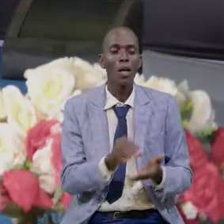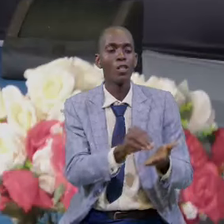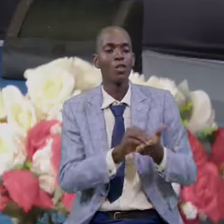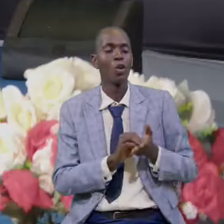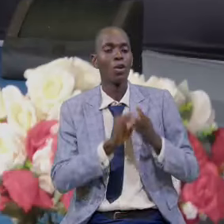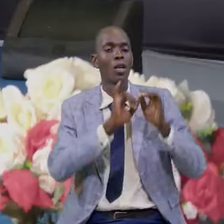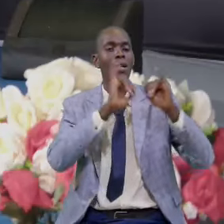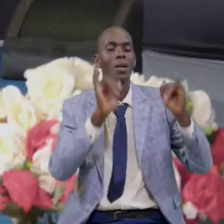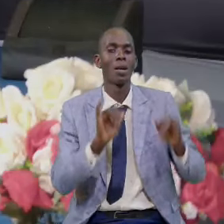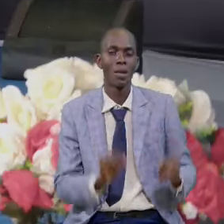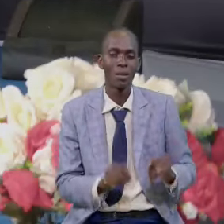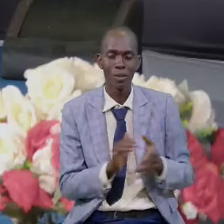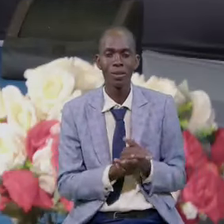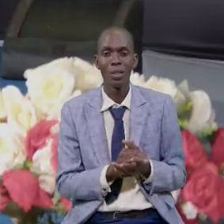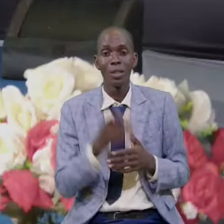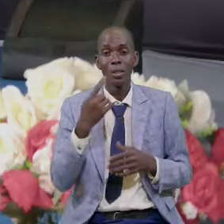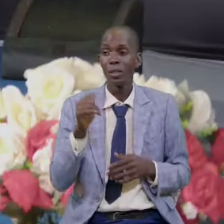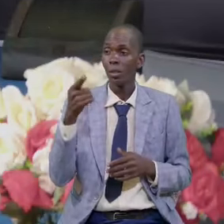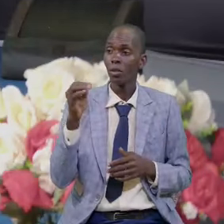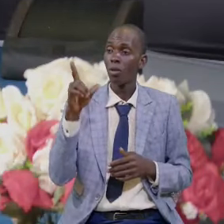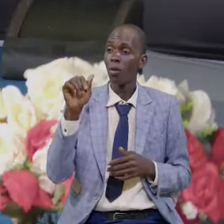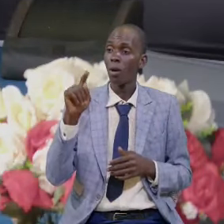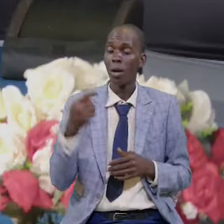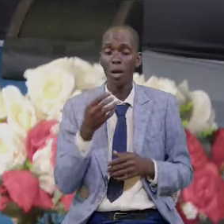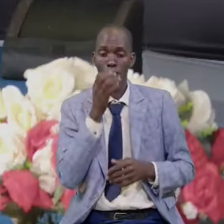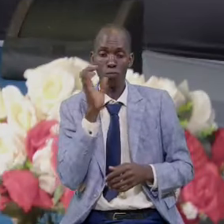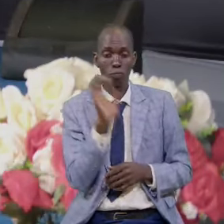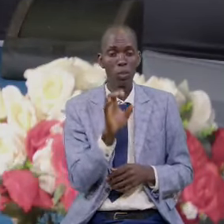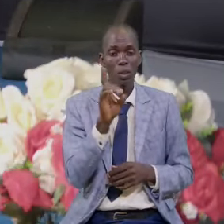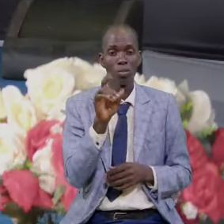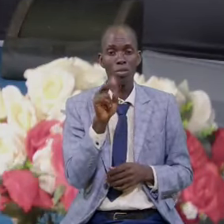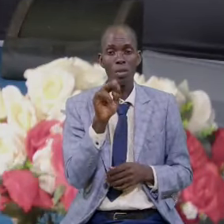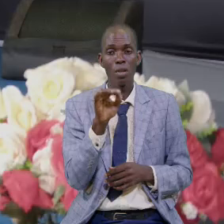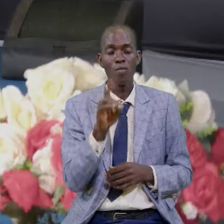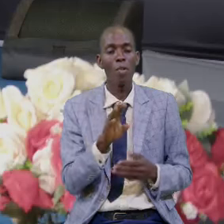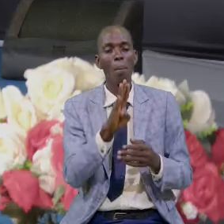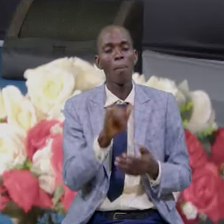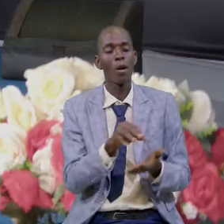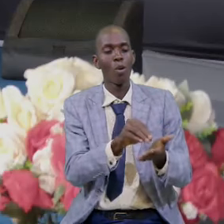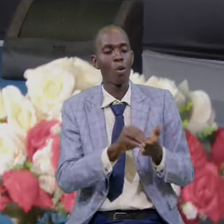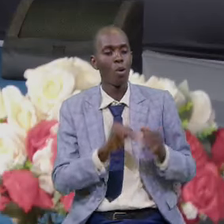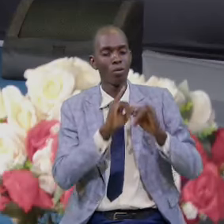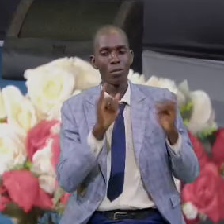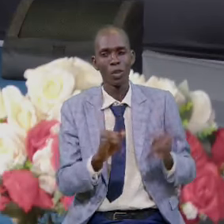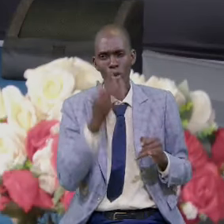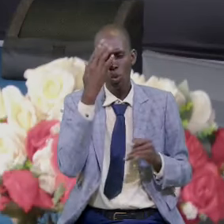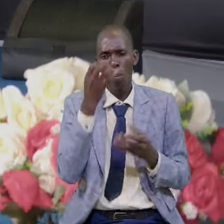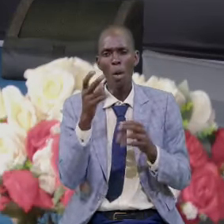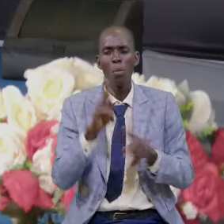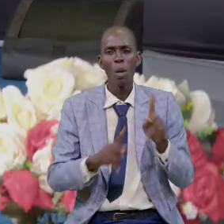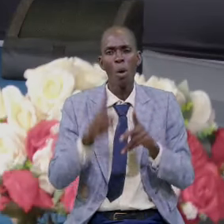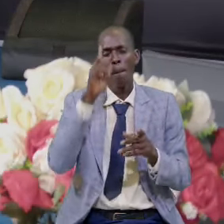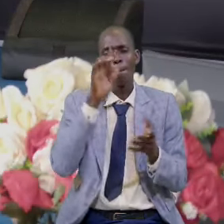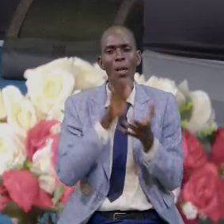superstition in them, that they believe in their superstition more than they